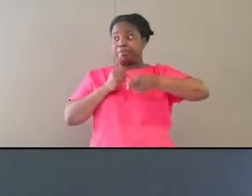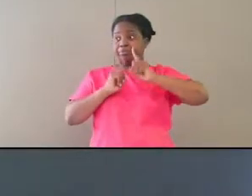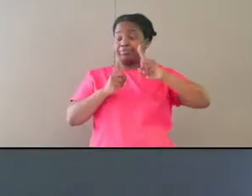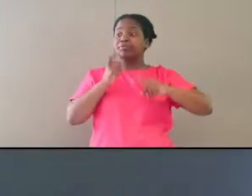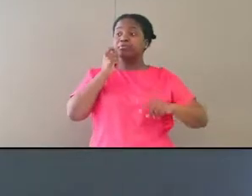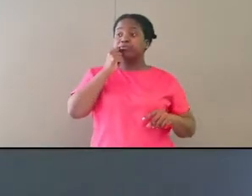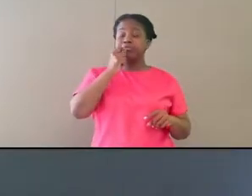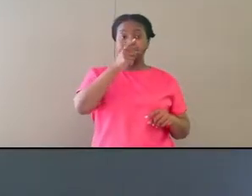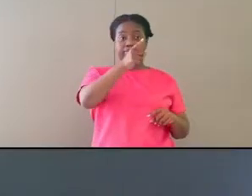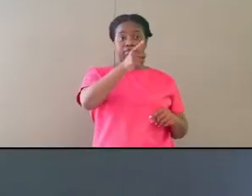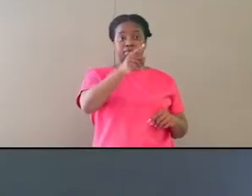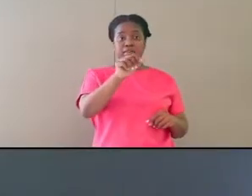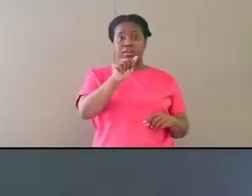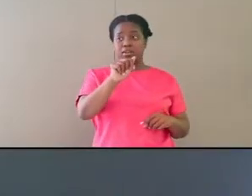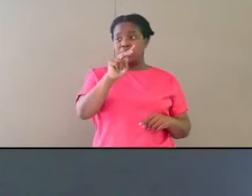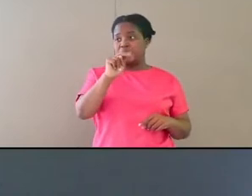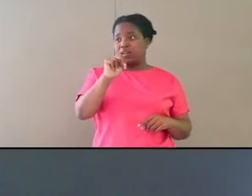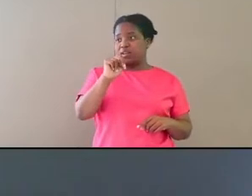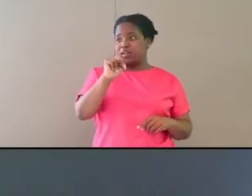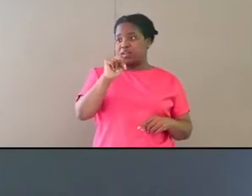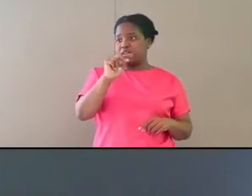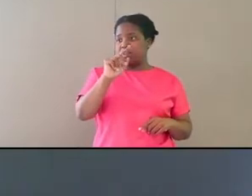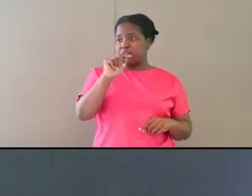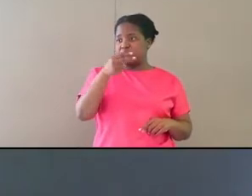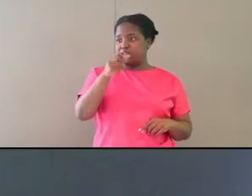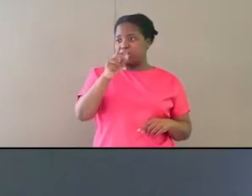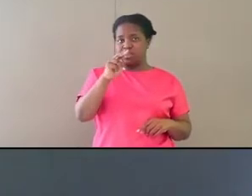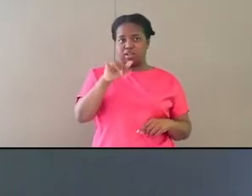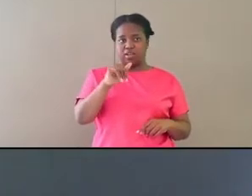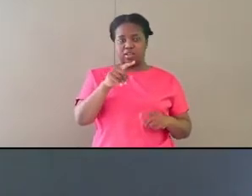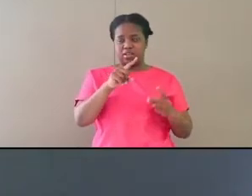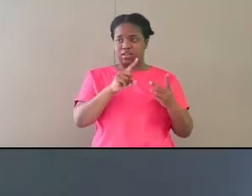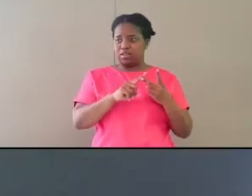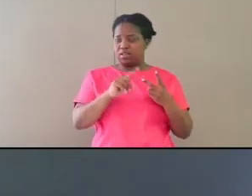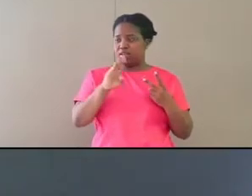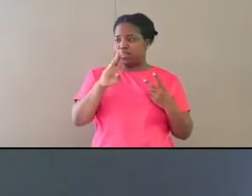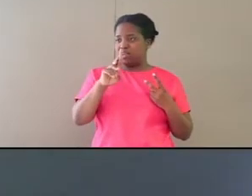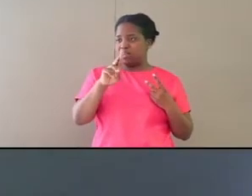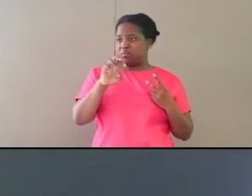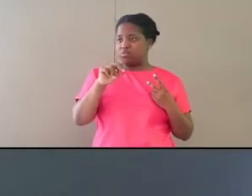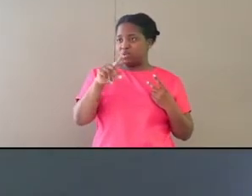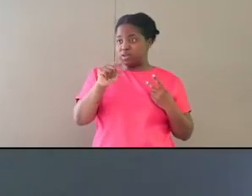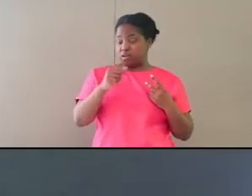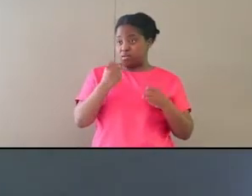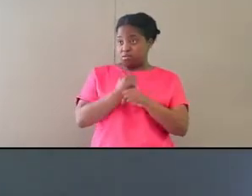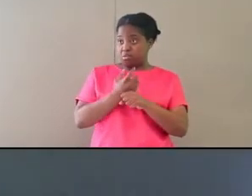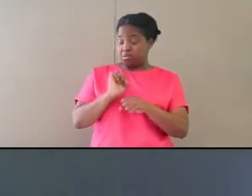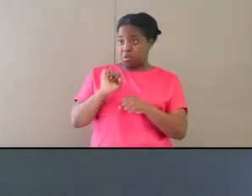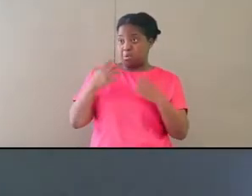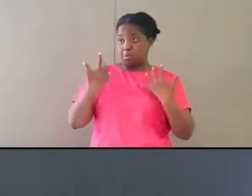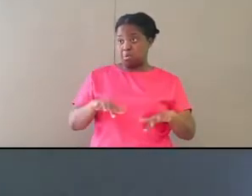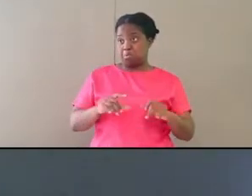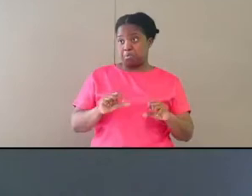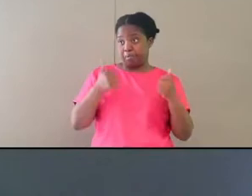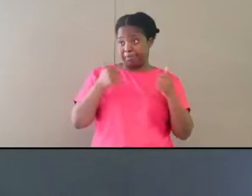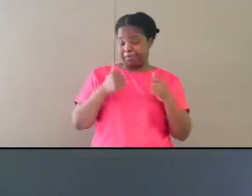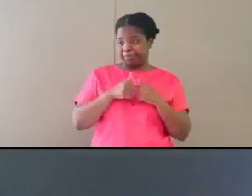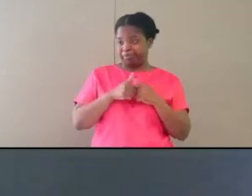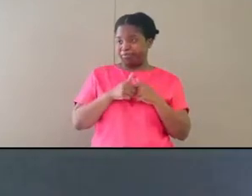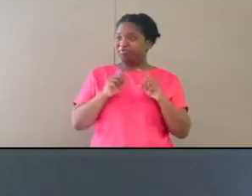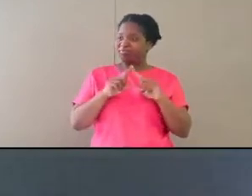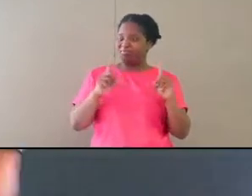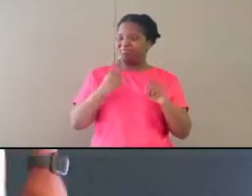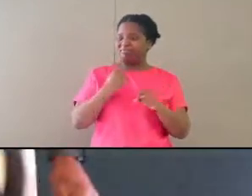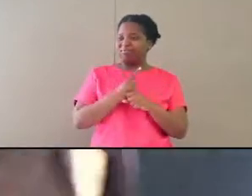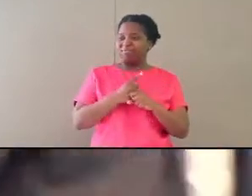with Anthony and Maureen and Brenda. Significant work that they've put together on that. But as